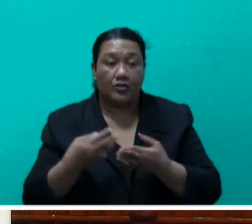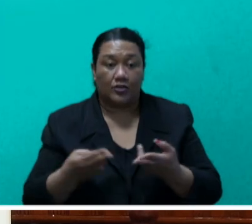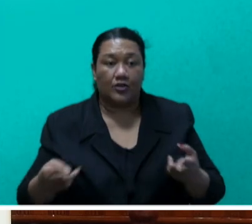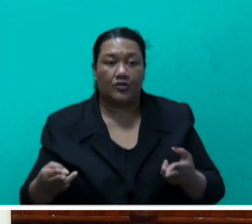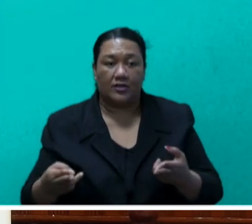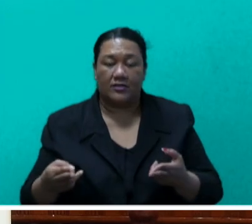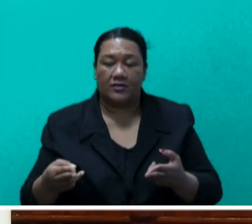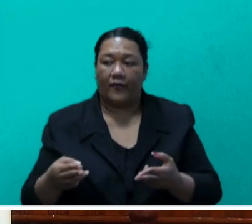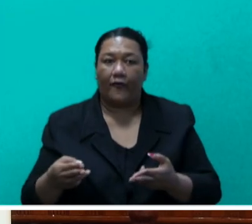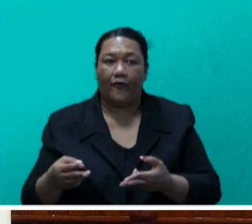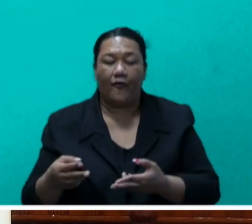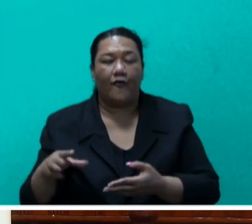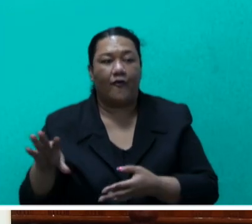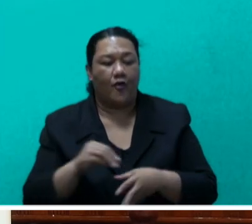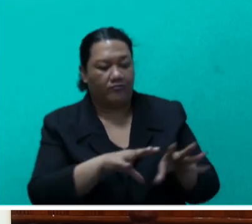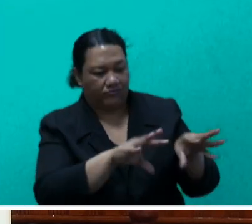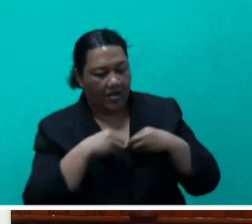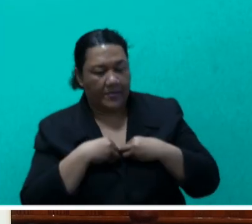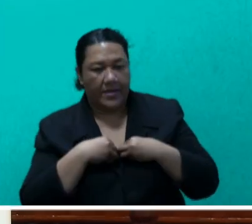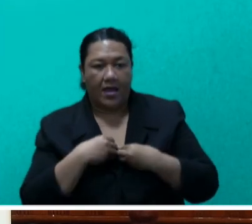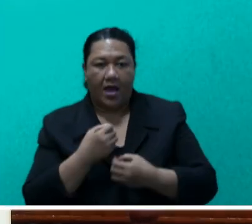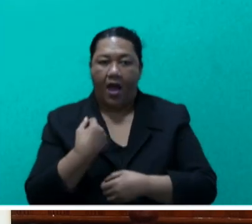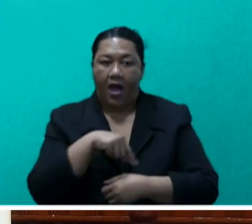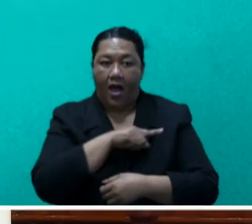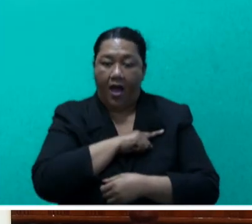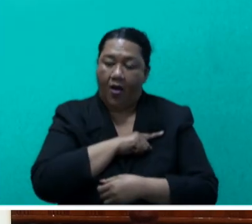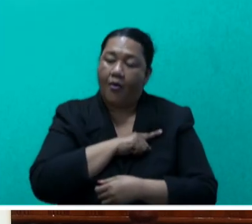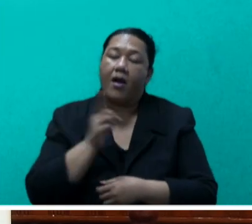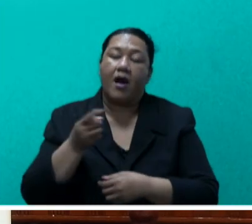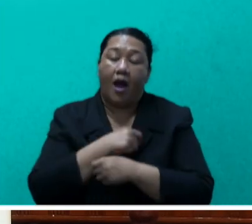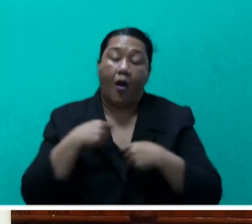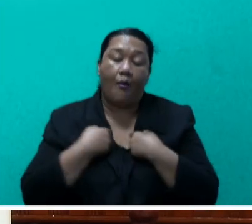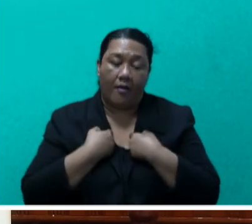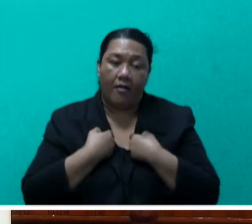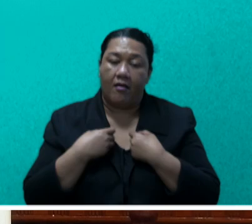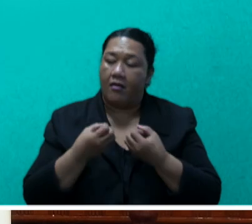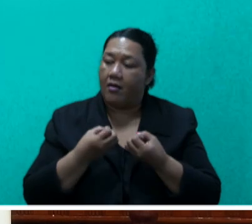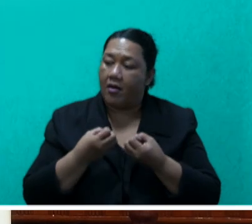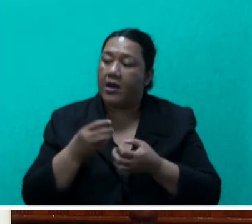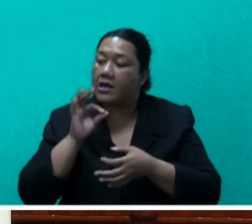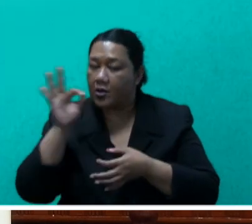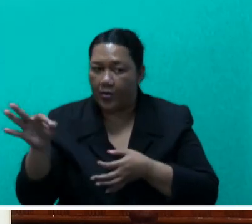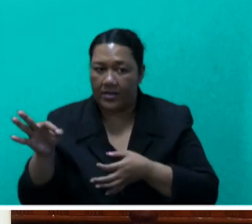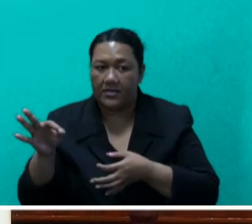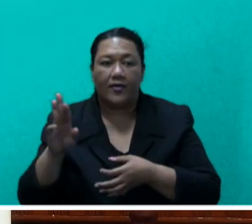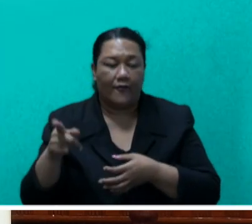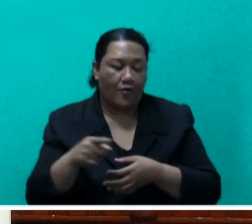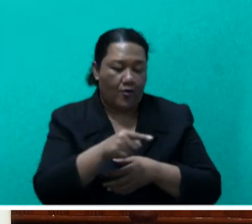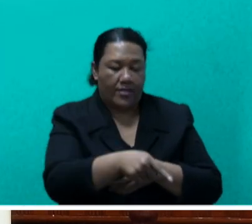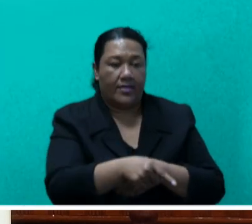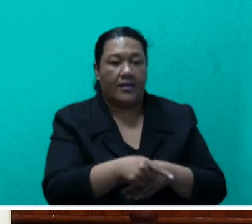request in amalgamating the property lease area for the Fiji Museum. Since